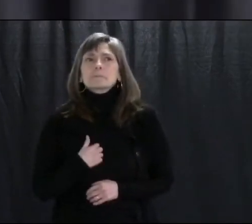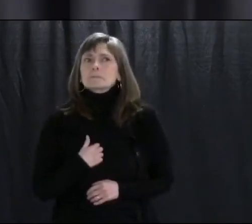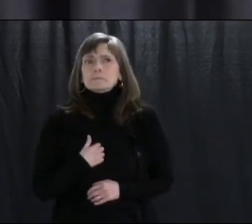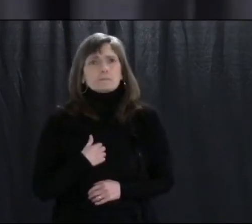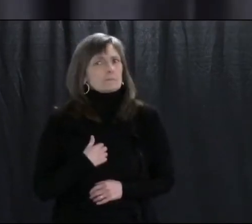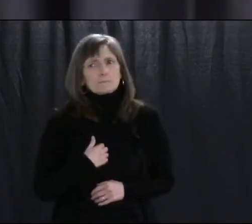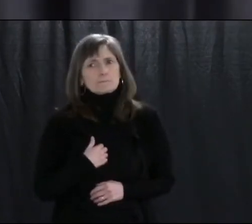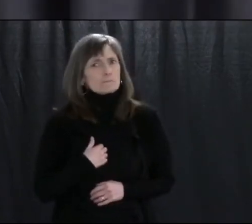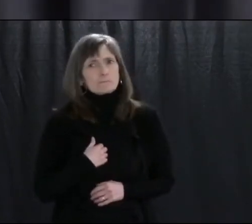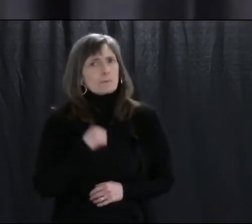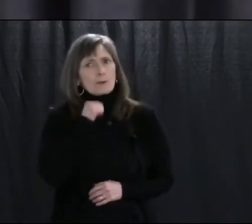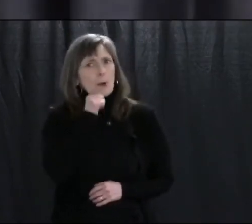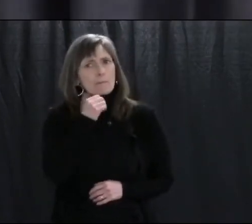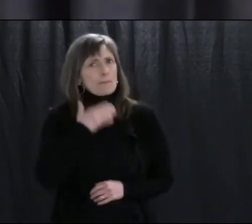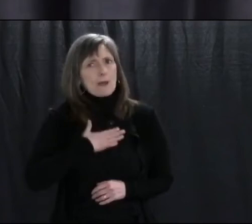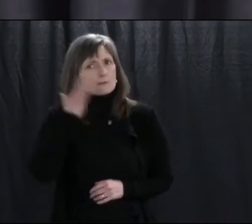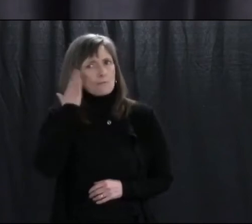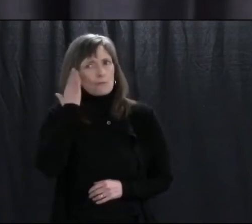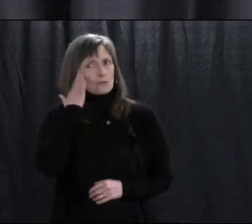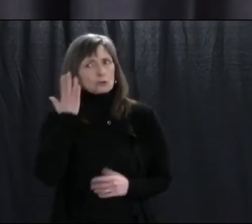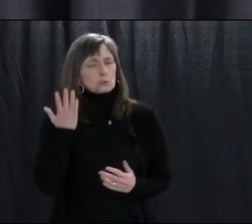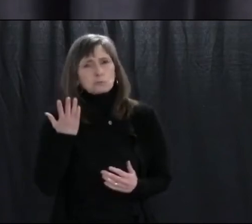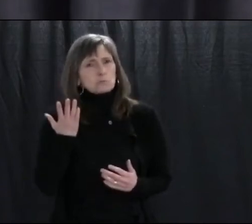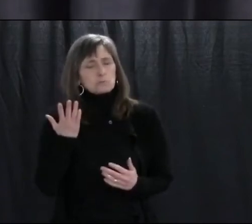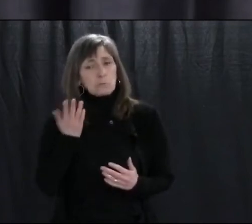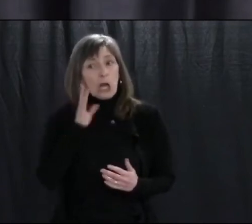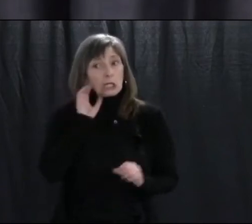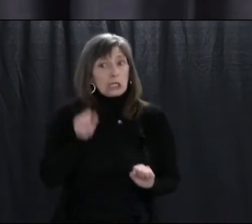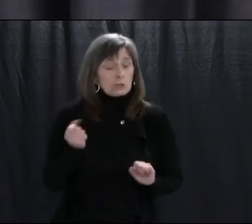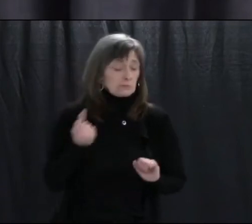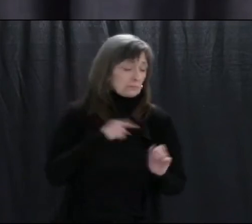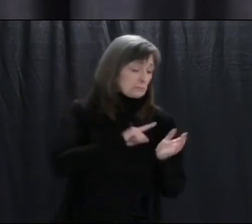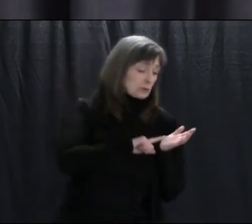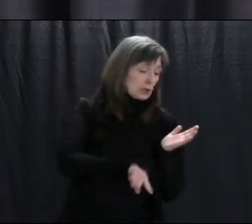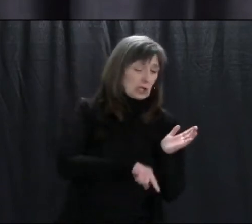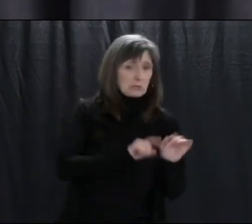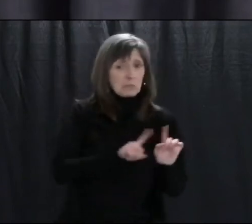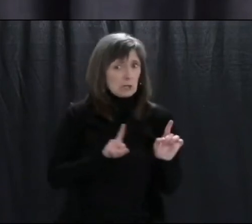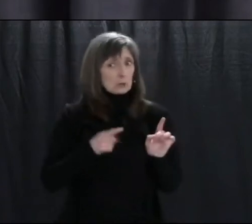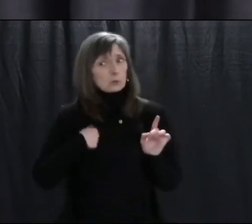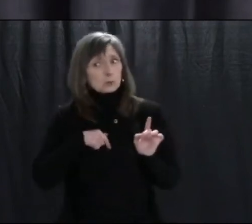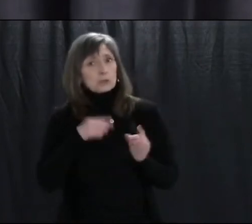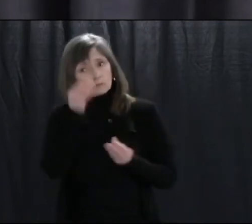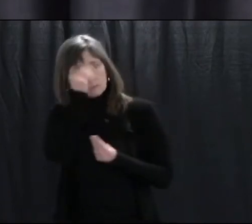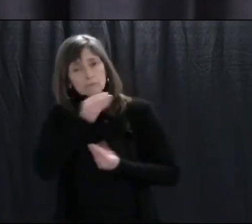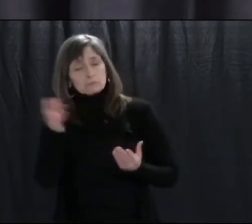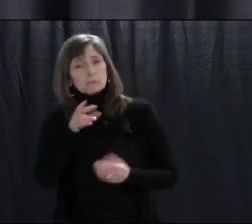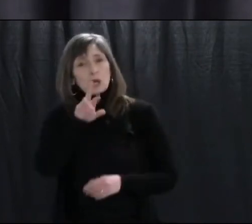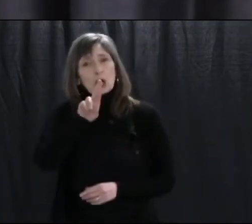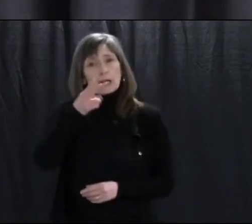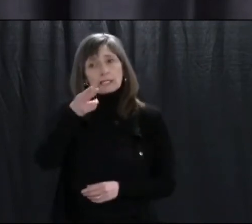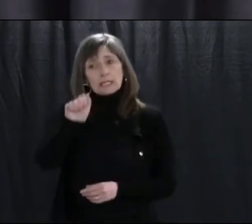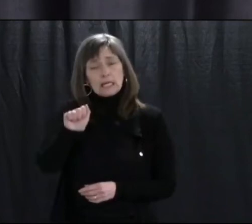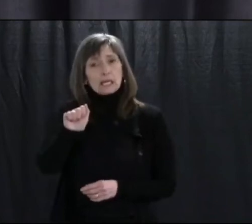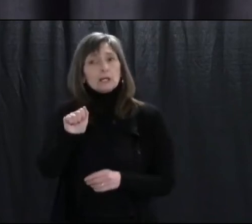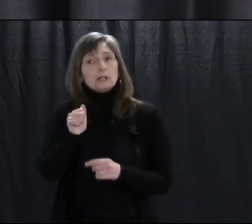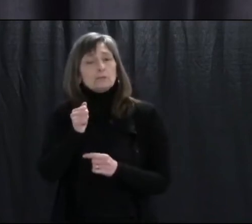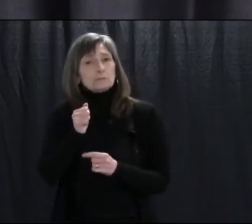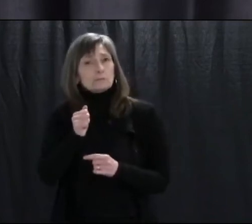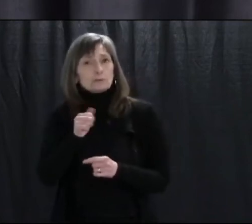not occurred. Certainly we would go back and check, but our instructions to the RHAs have been